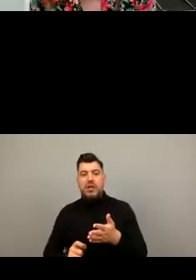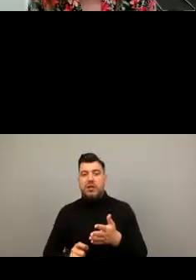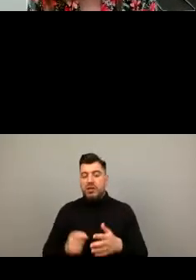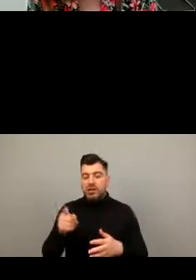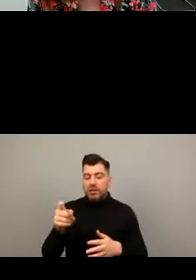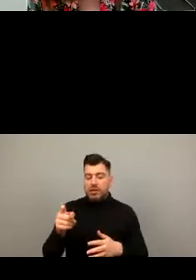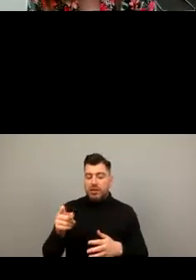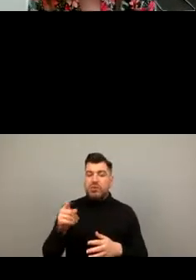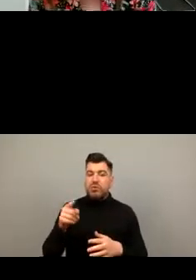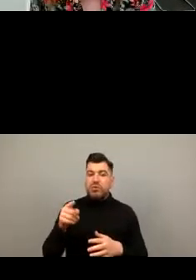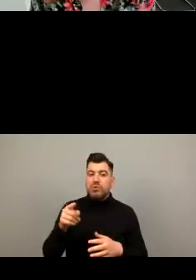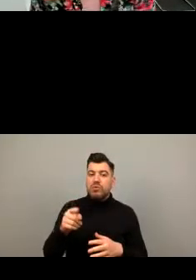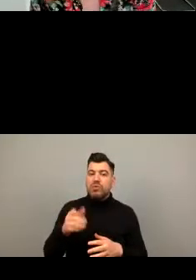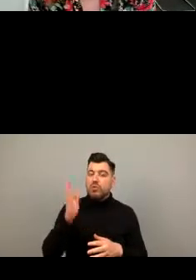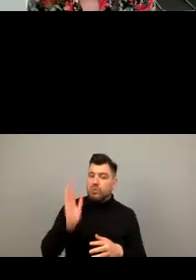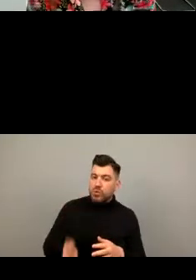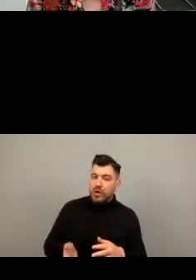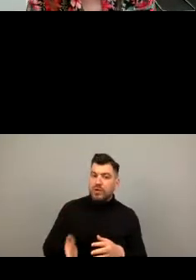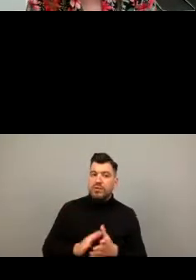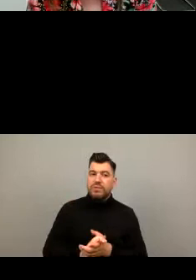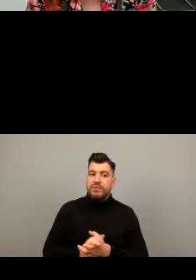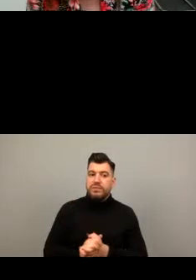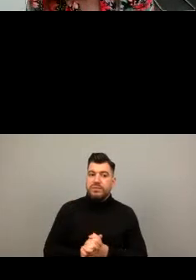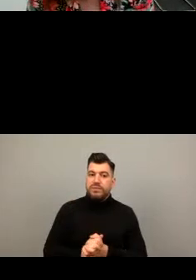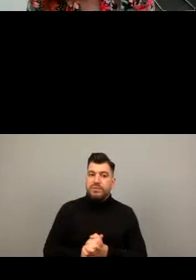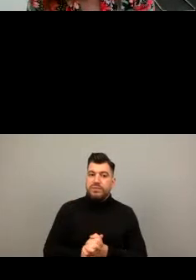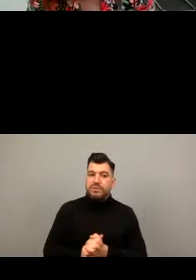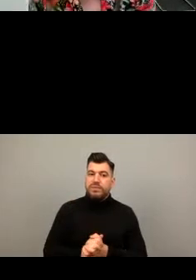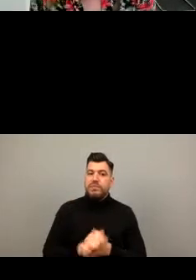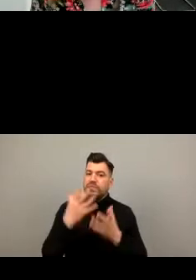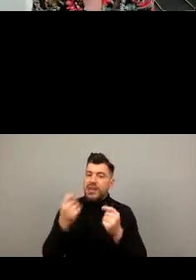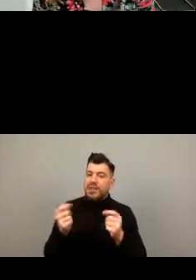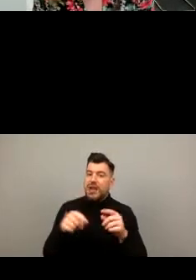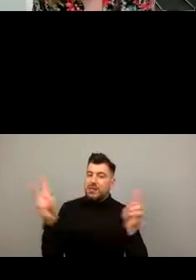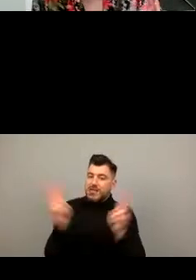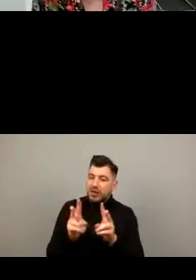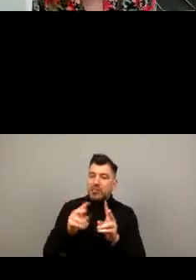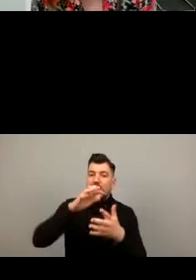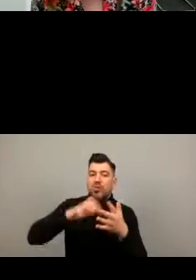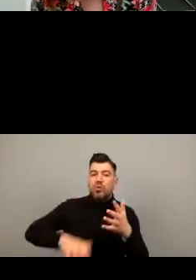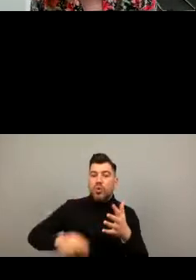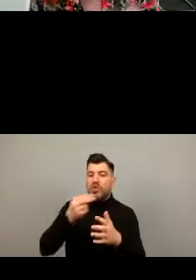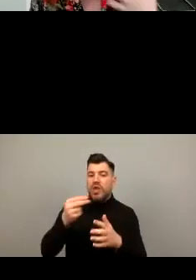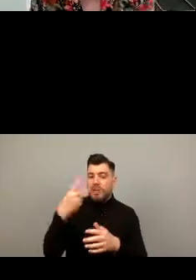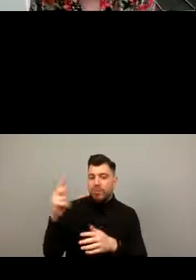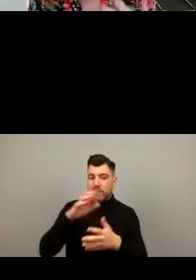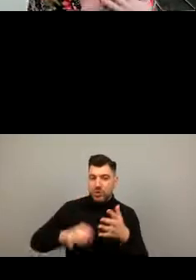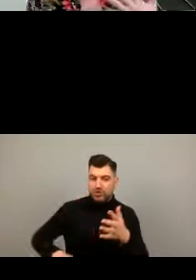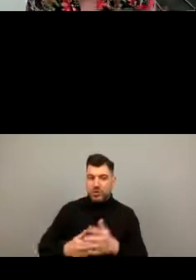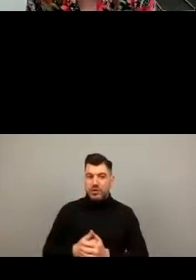Are you going to improve your internal linking structure? Perhaps you solve some orphaned content. Just make a list of these tasks and